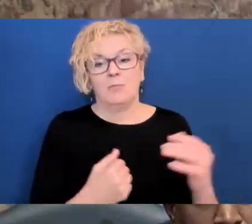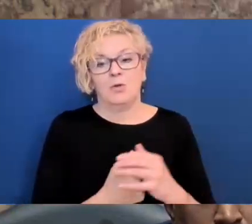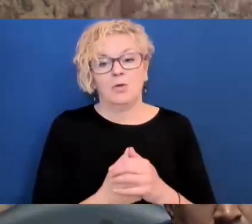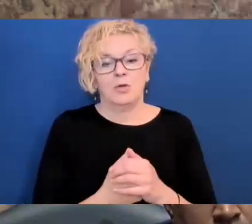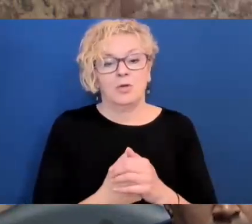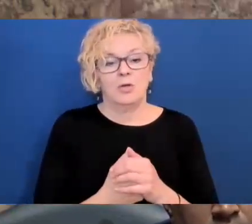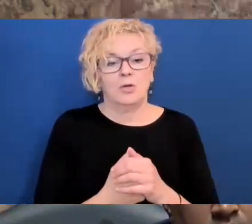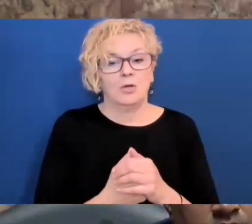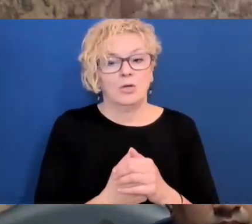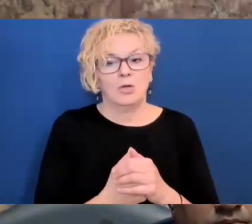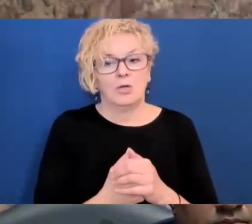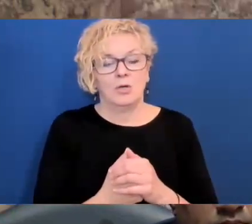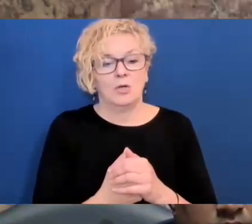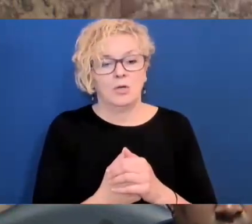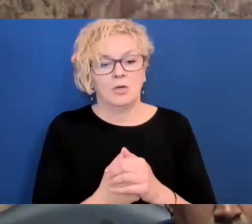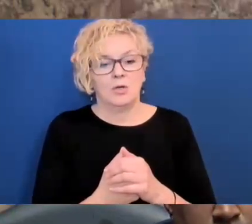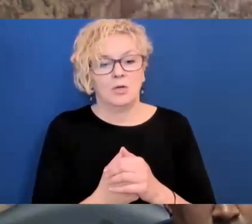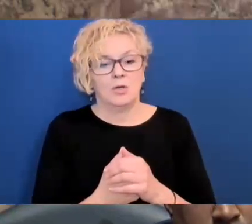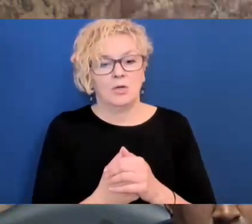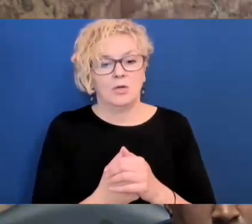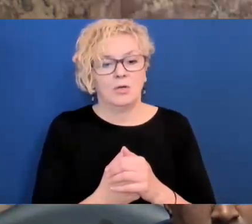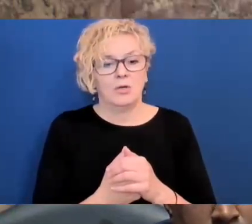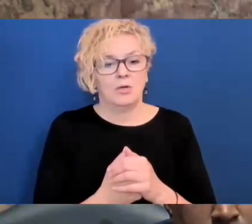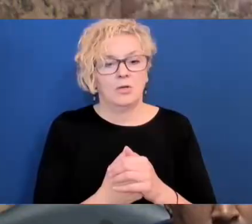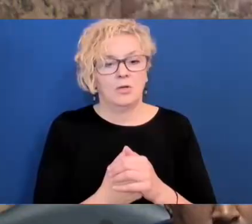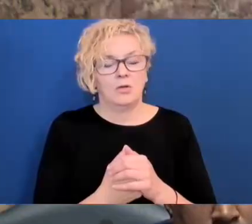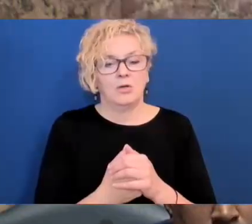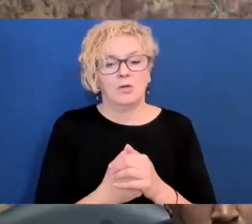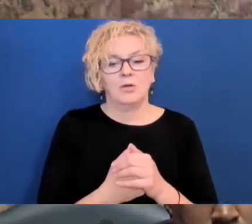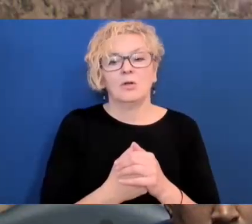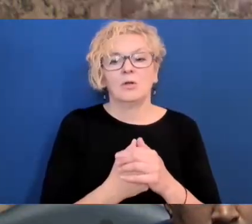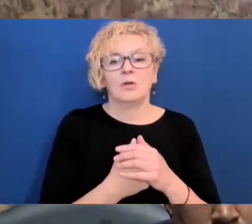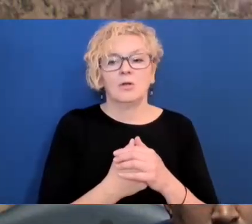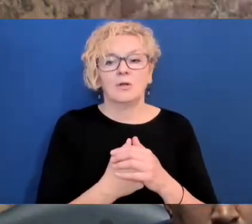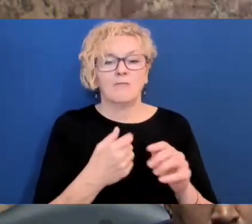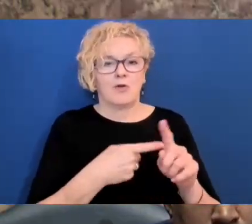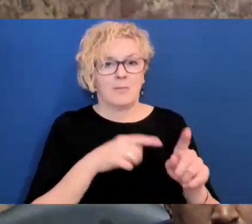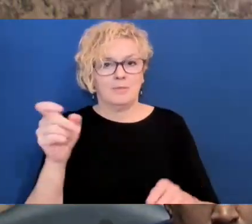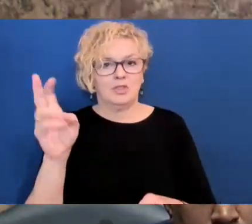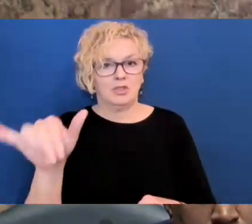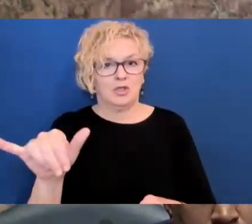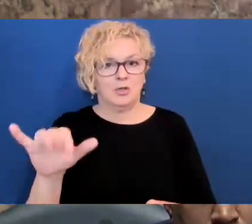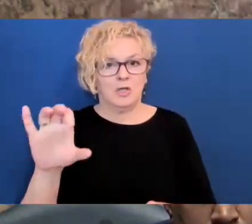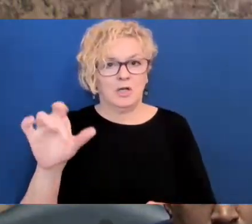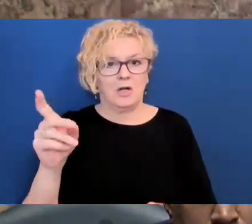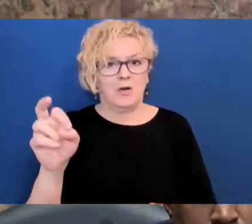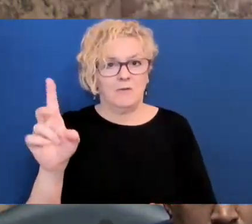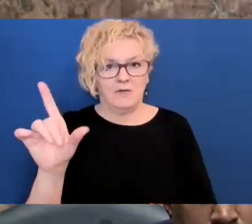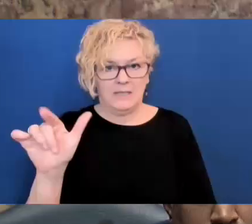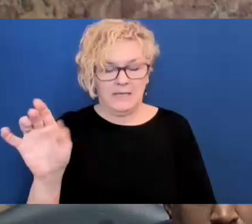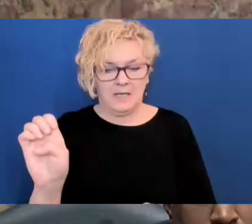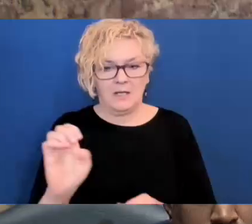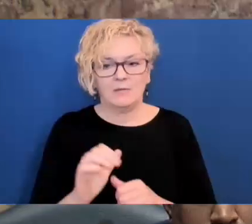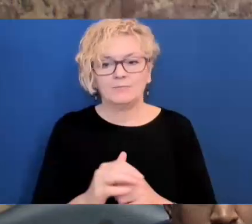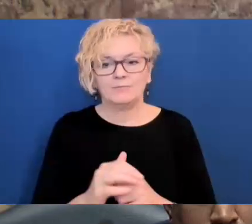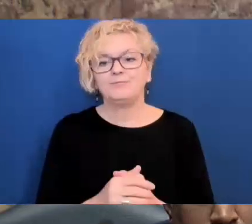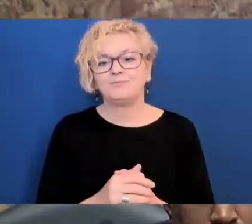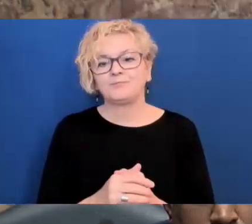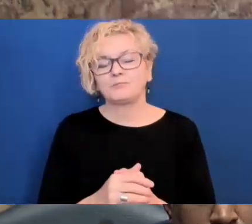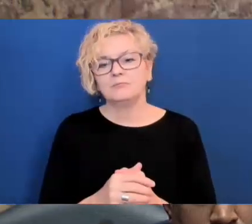to celebrate the community, the Filipino community at the Lapu-Lapu Festival, and I stood beside them